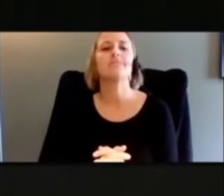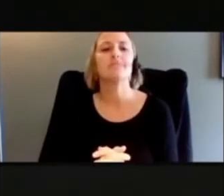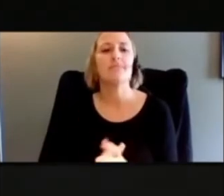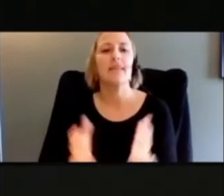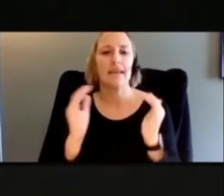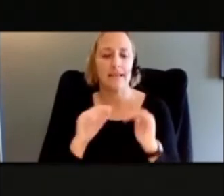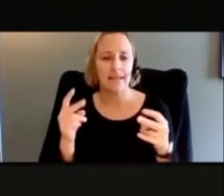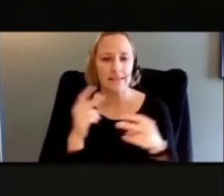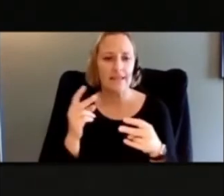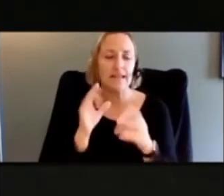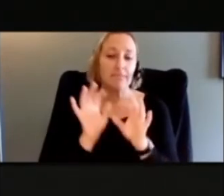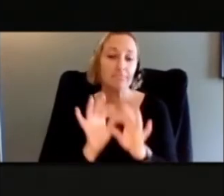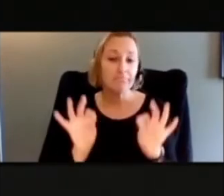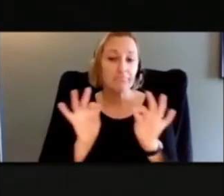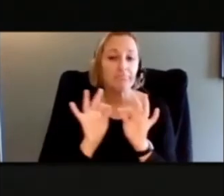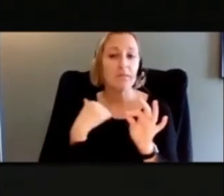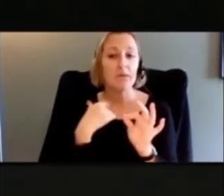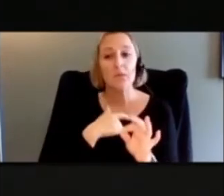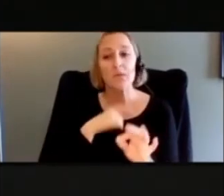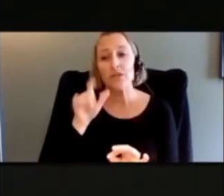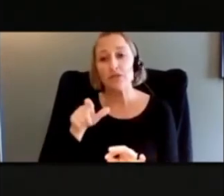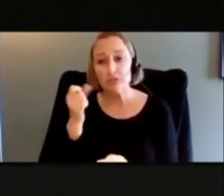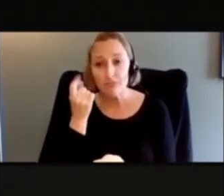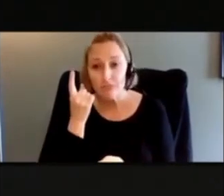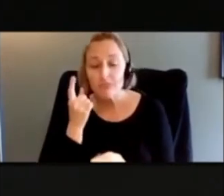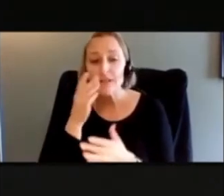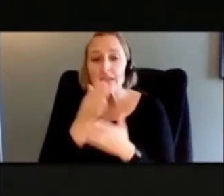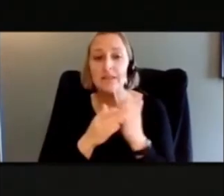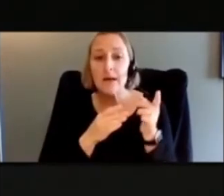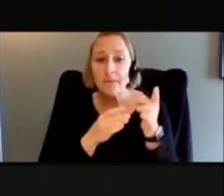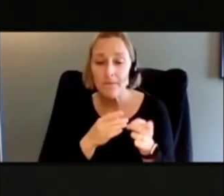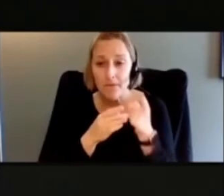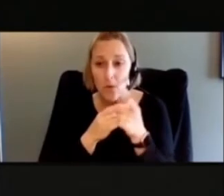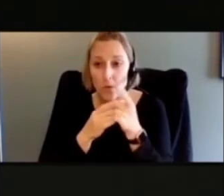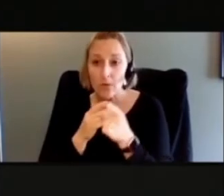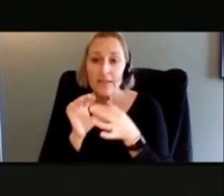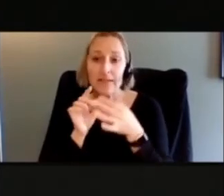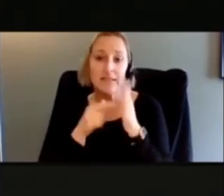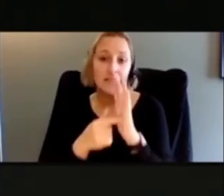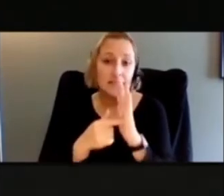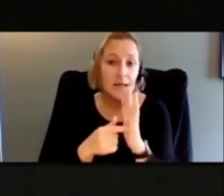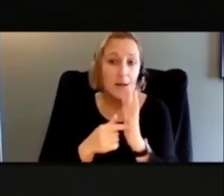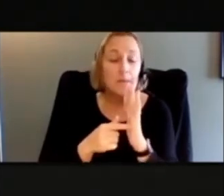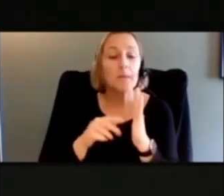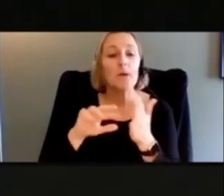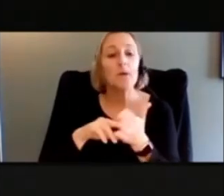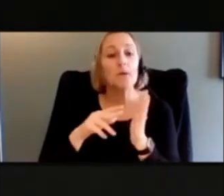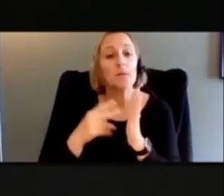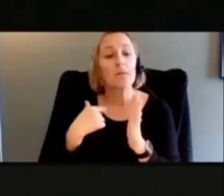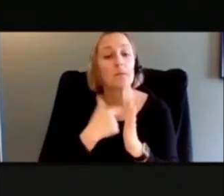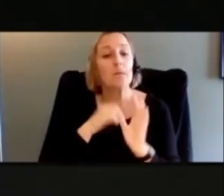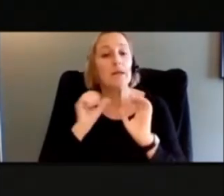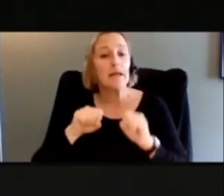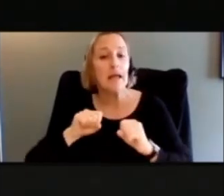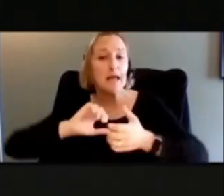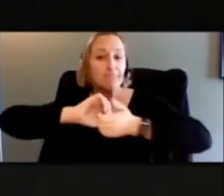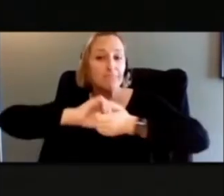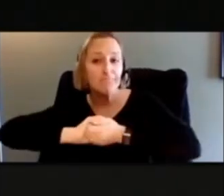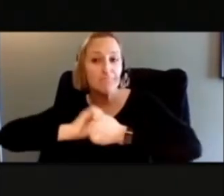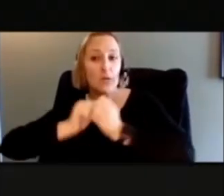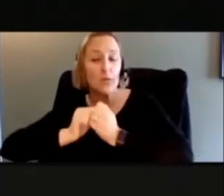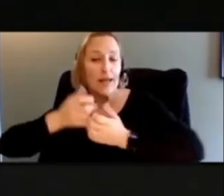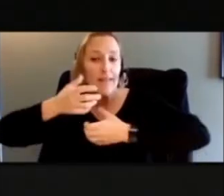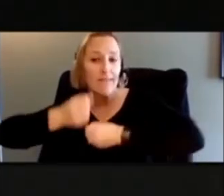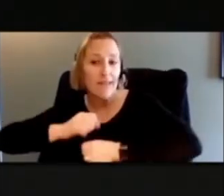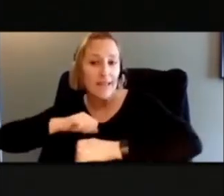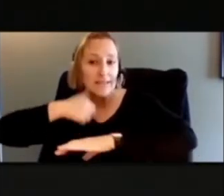Understanding that, some of these examples include being able to partner with faith-based organizations. We know that there